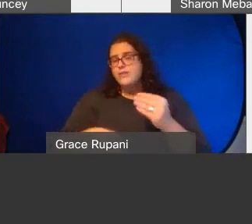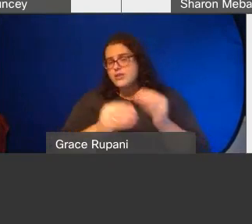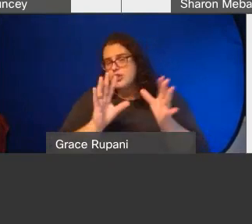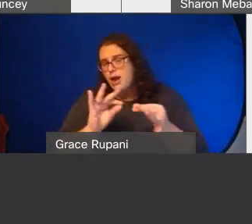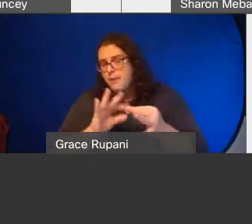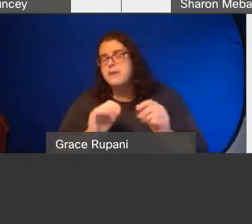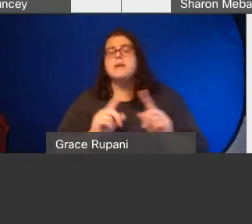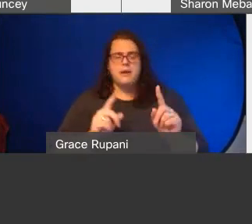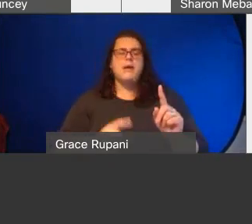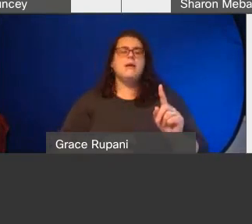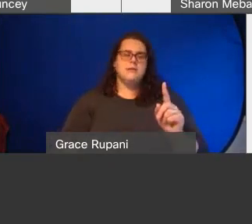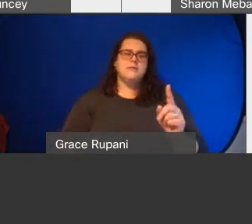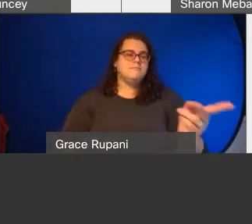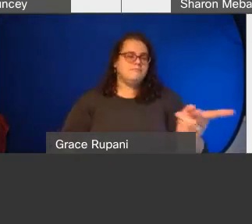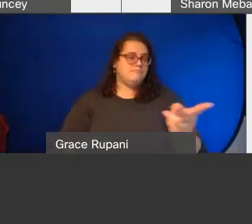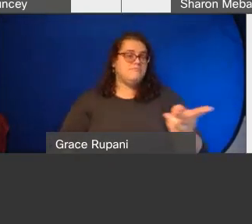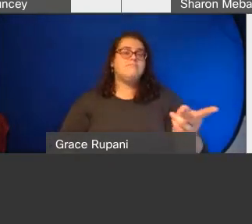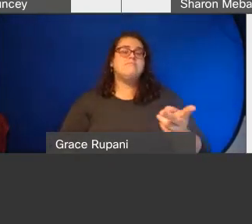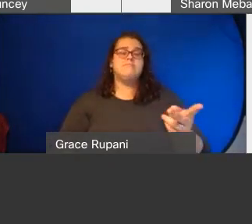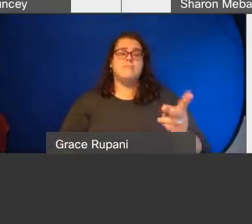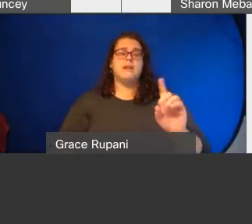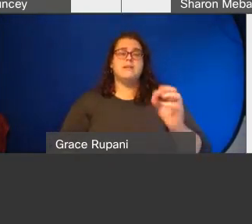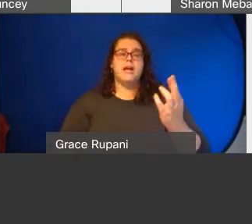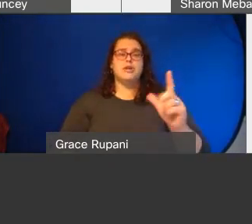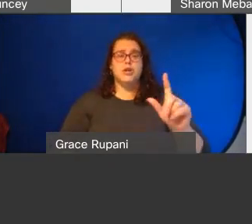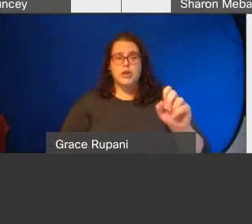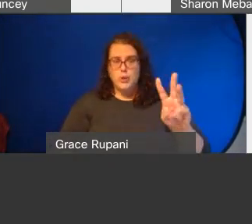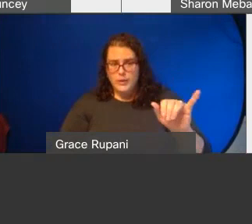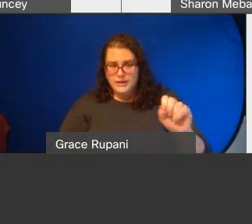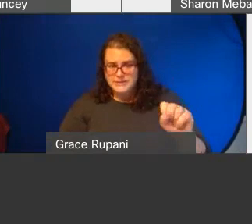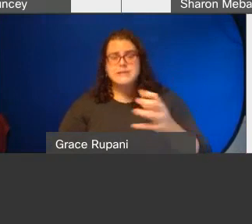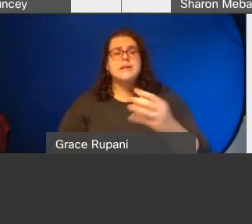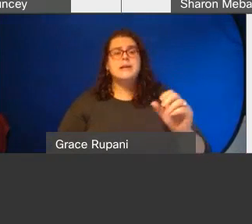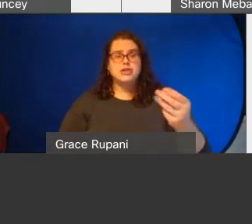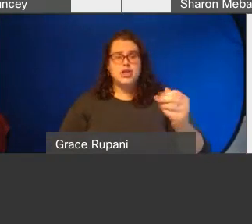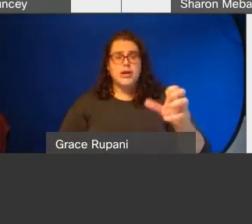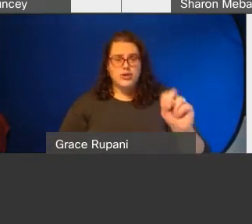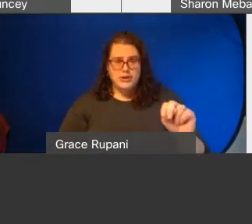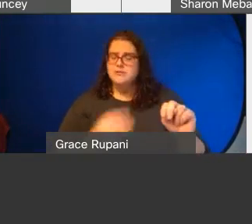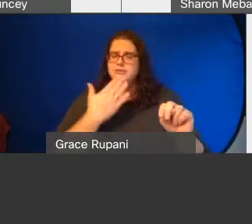Lewis and Sharon both did a great job describing the new guidance.